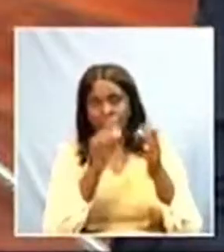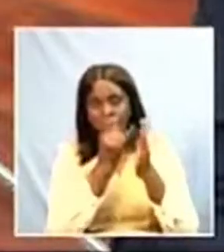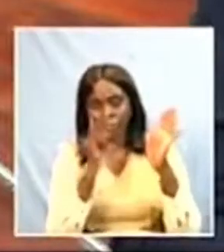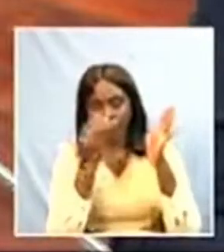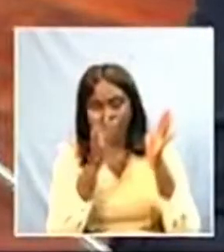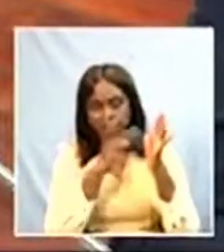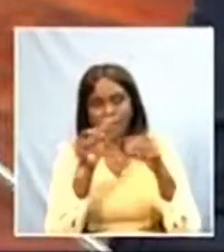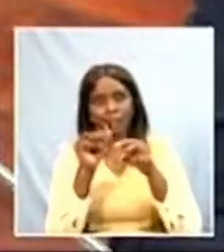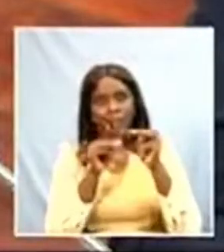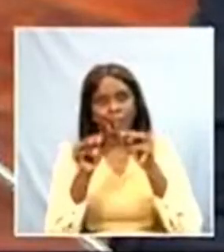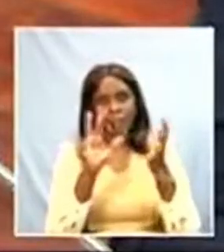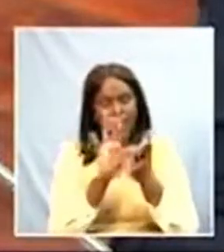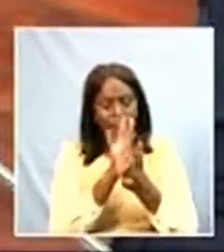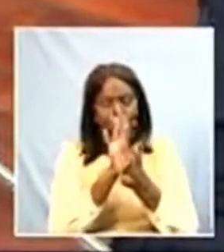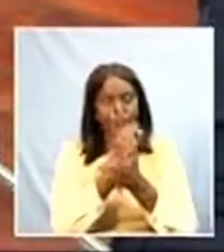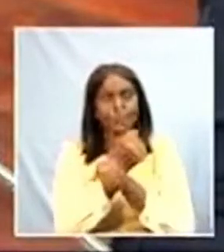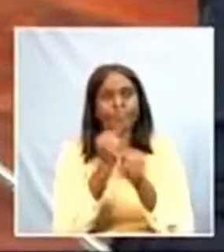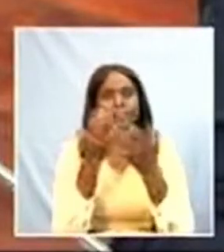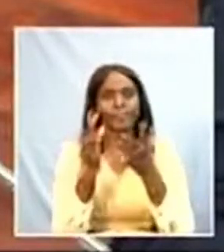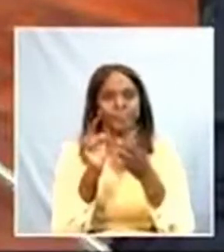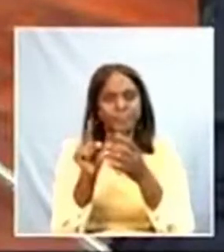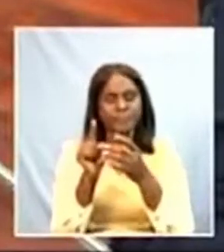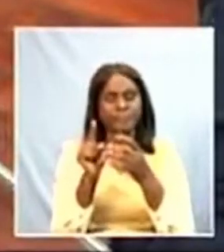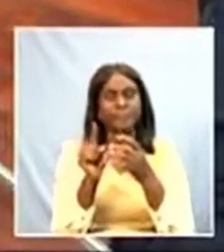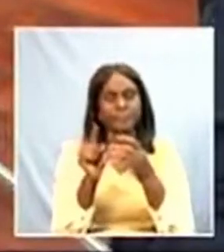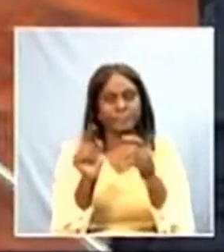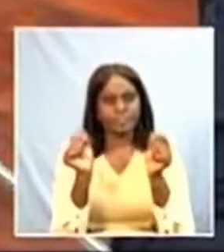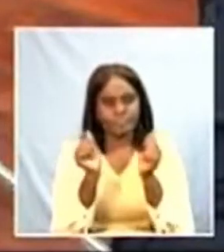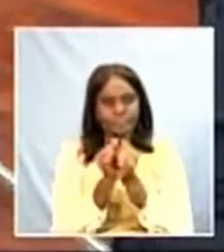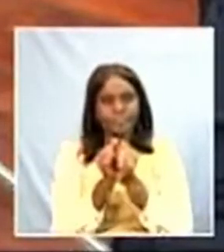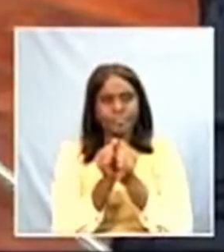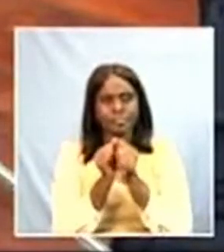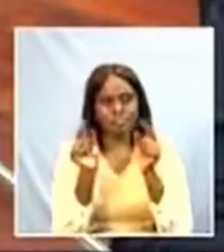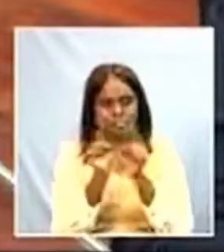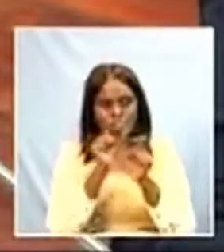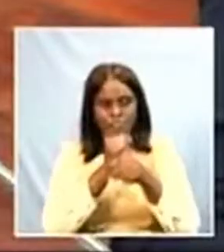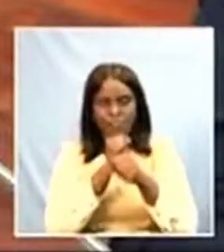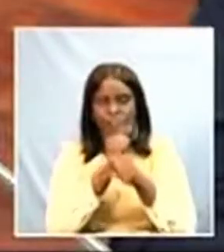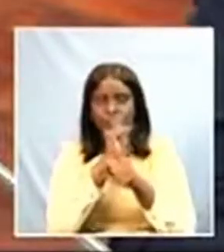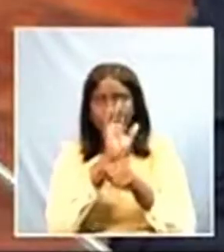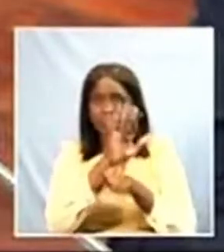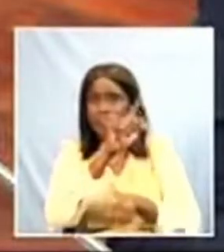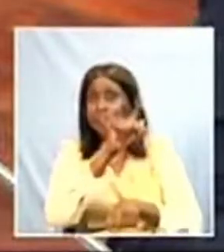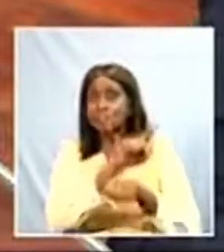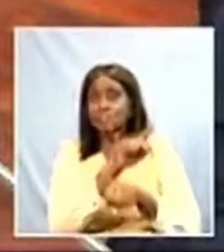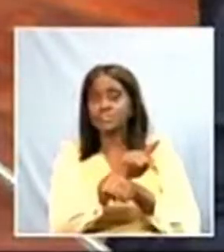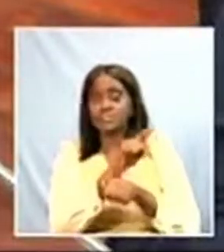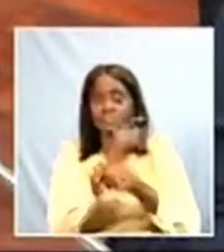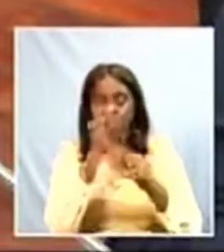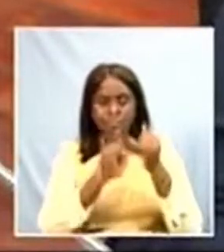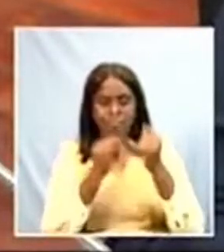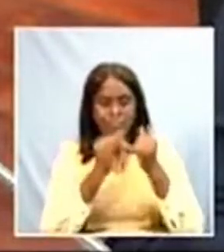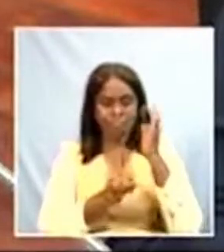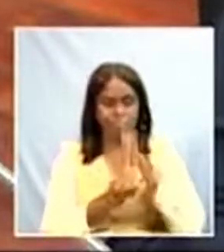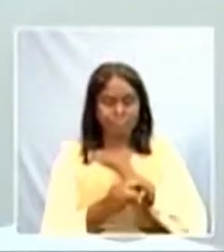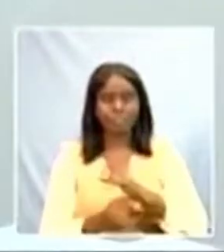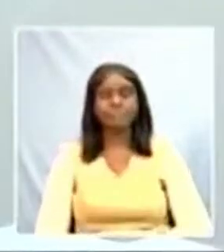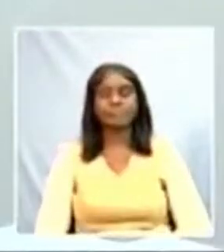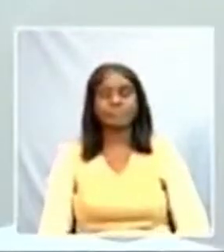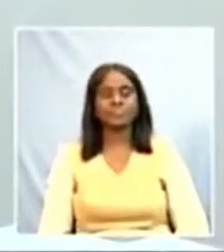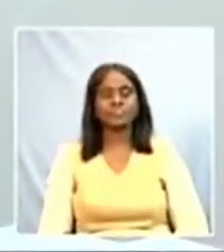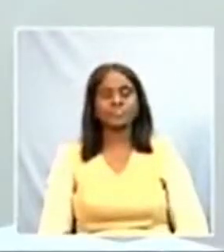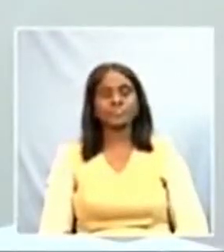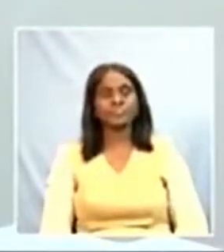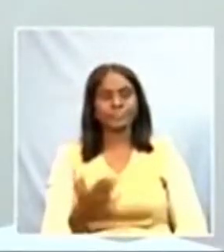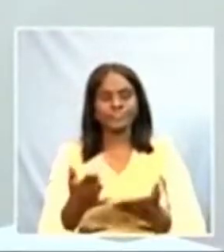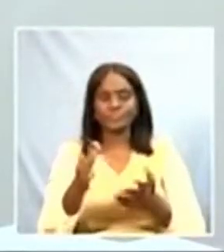management quickly corrected the relentlessness and made sure that the project is complete. Maybe not to